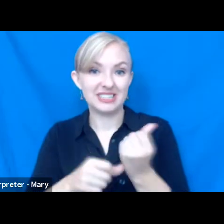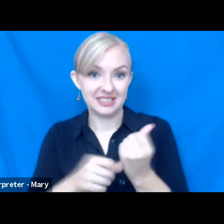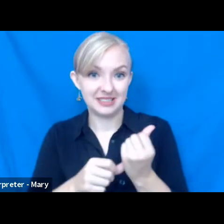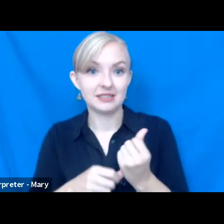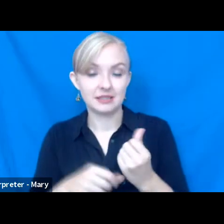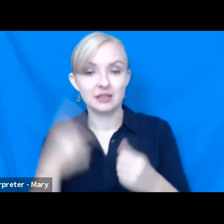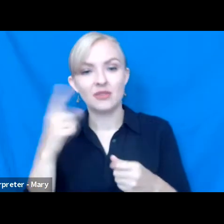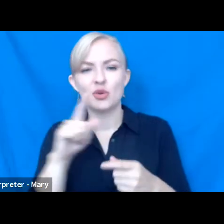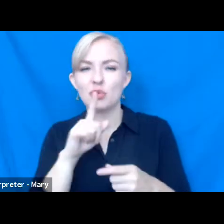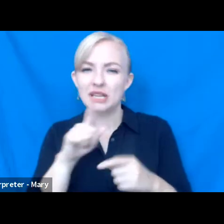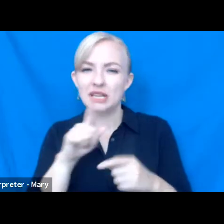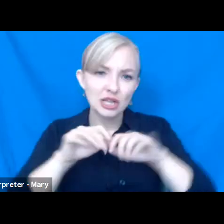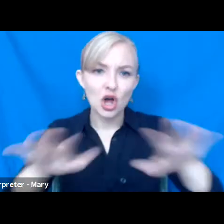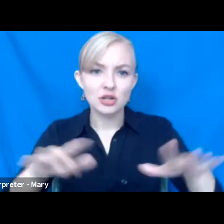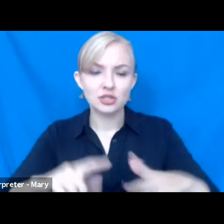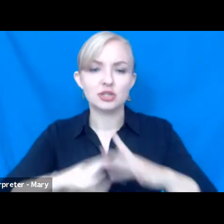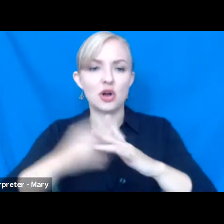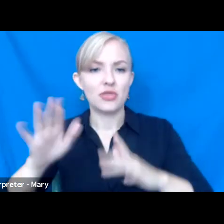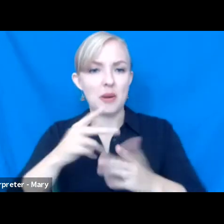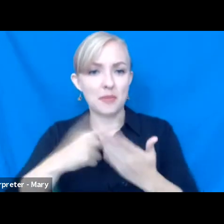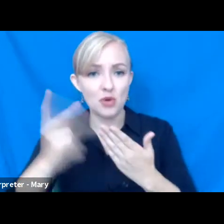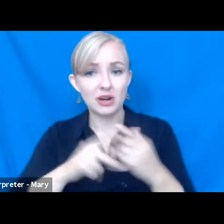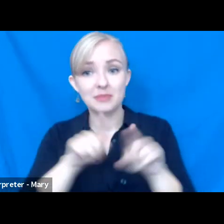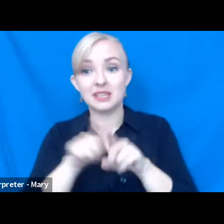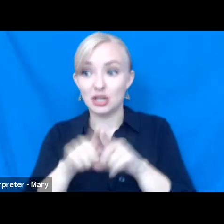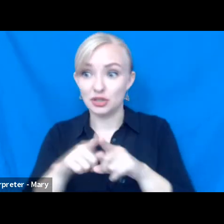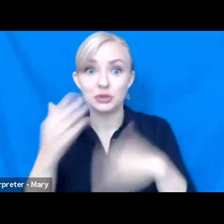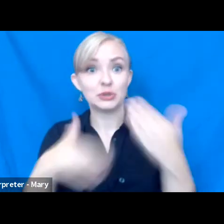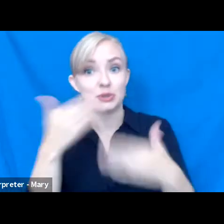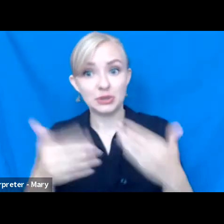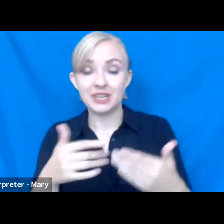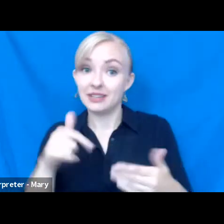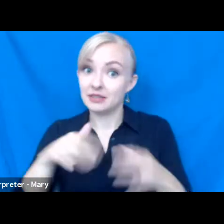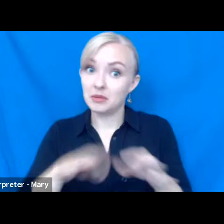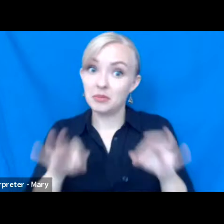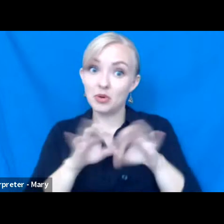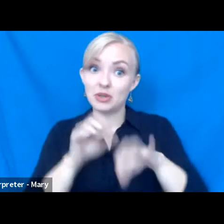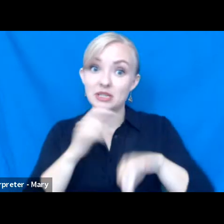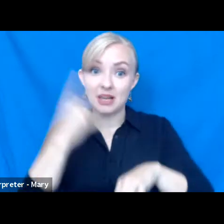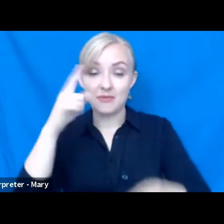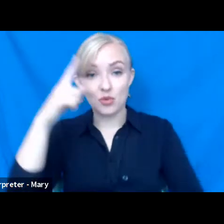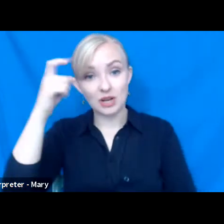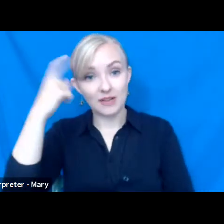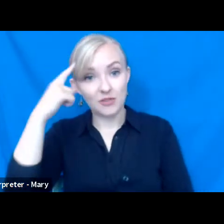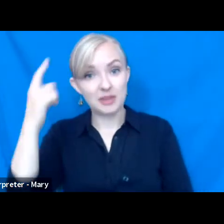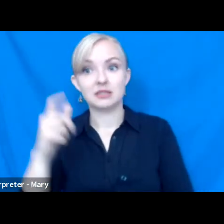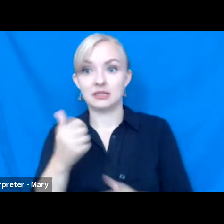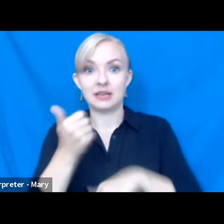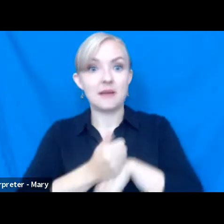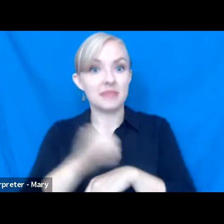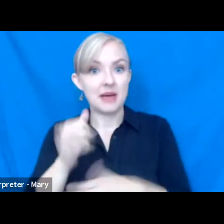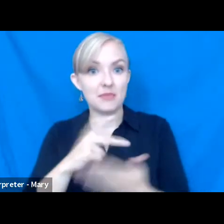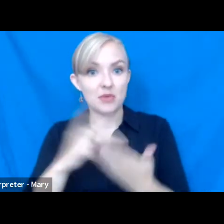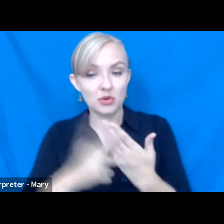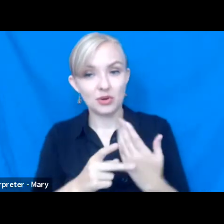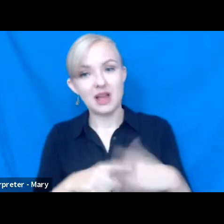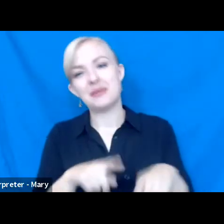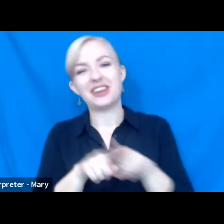their programs. Critical time to get this underway to help begin to pay that back rent that I just